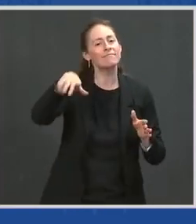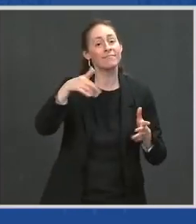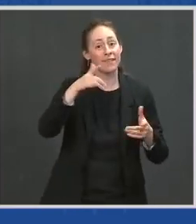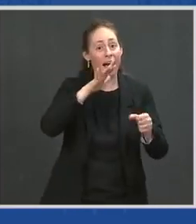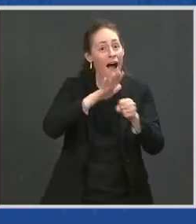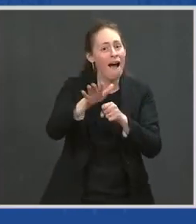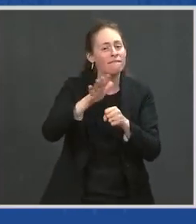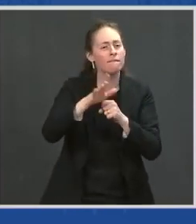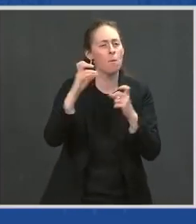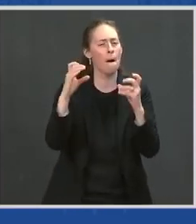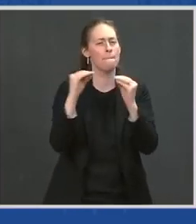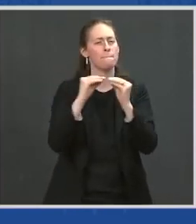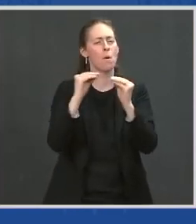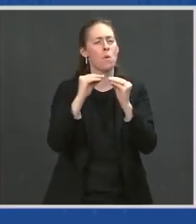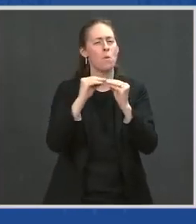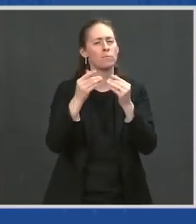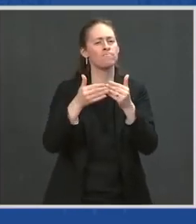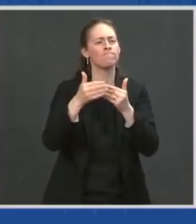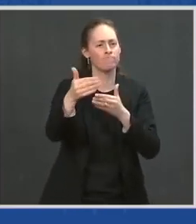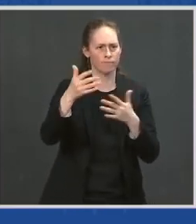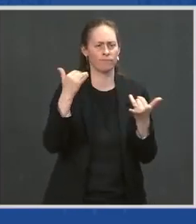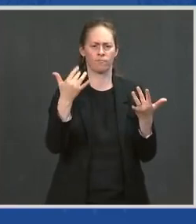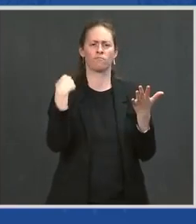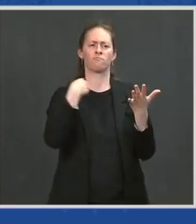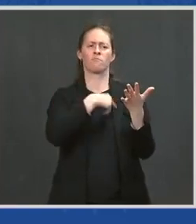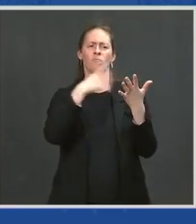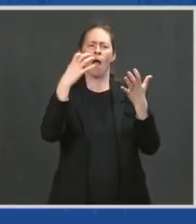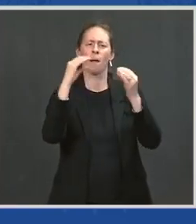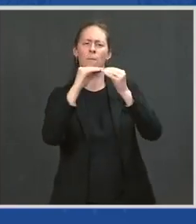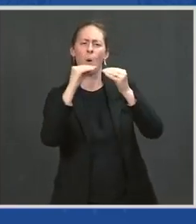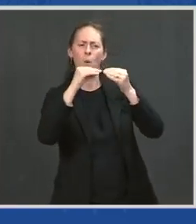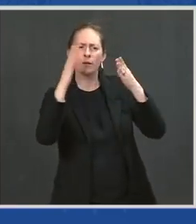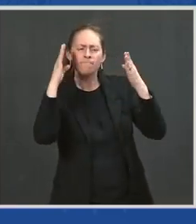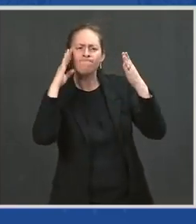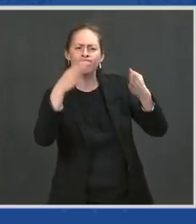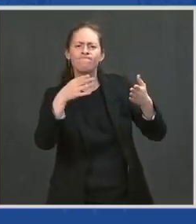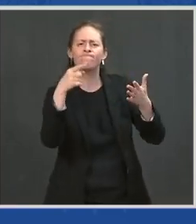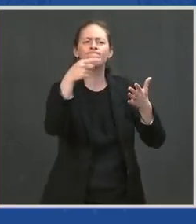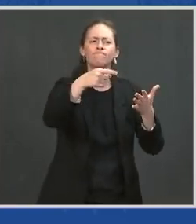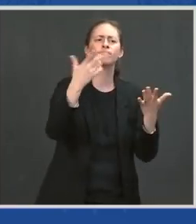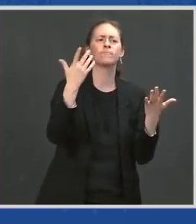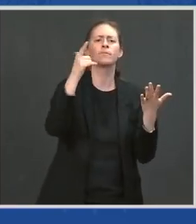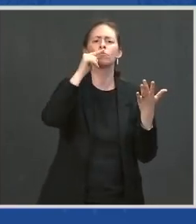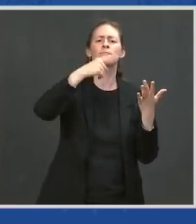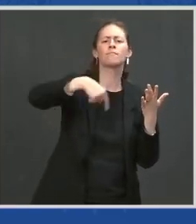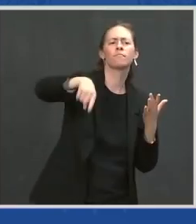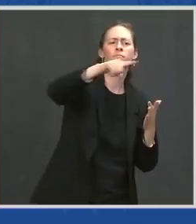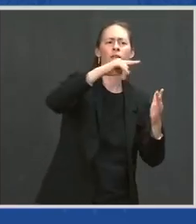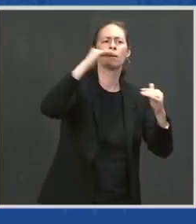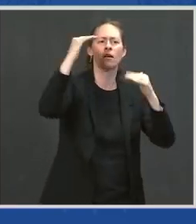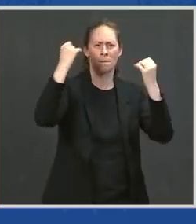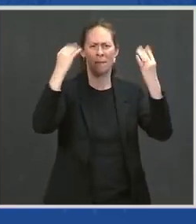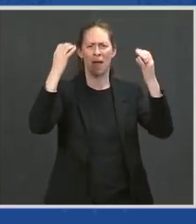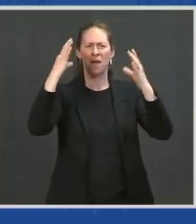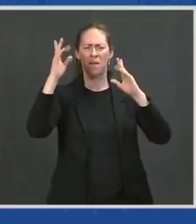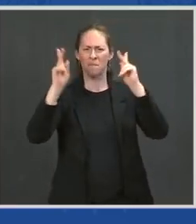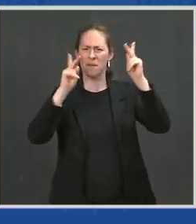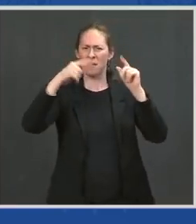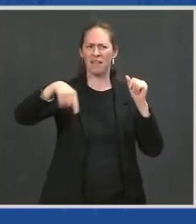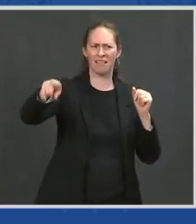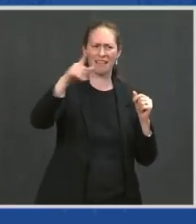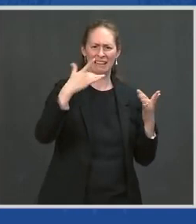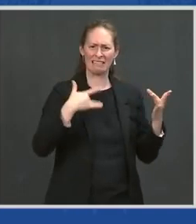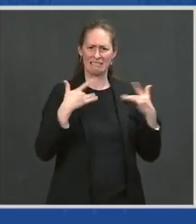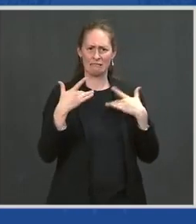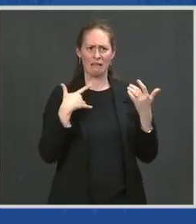into the vaccination campaign focused on working-age adults, one concern I've heard from so many Americans is that they can't afford to